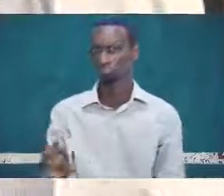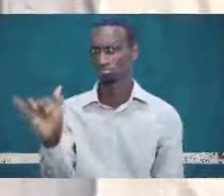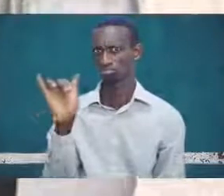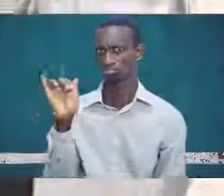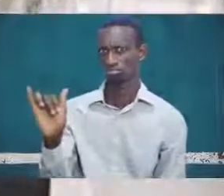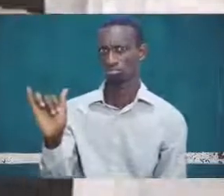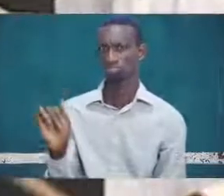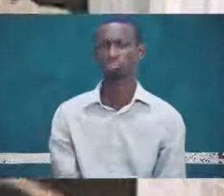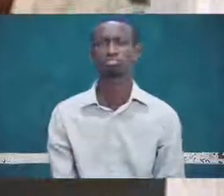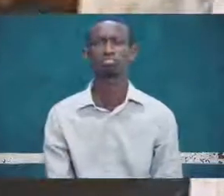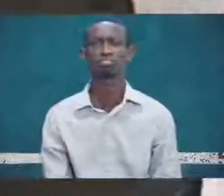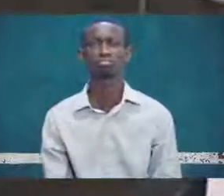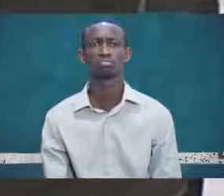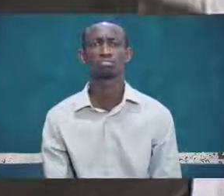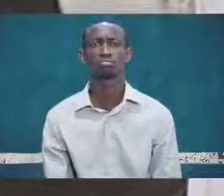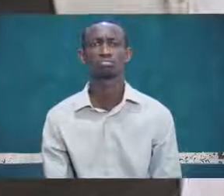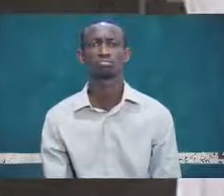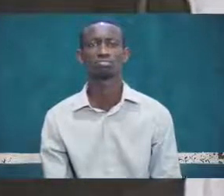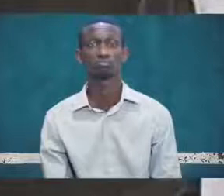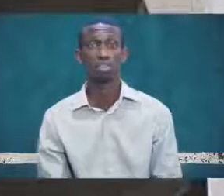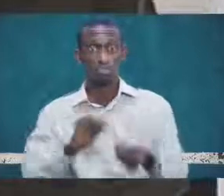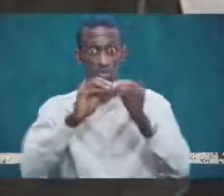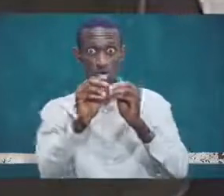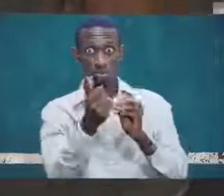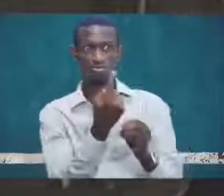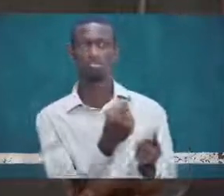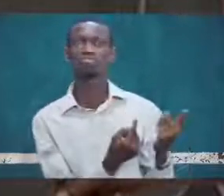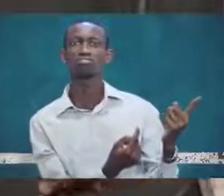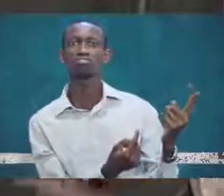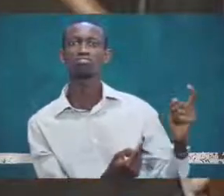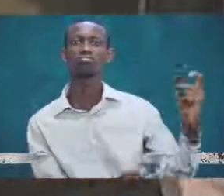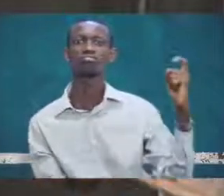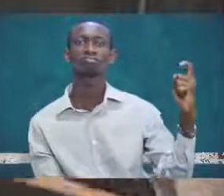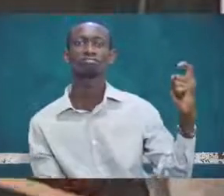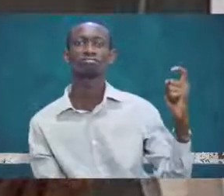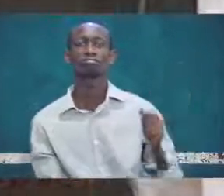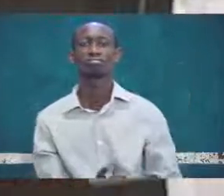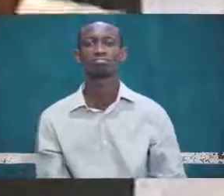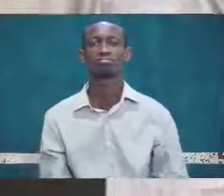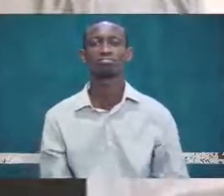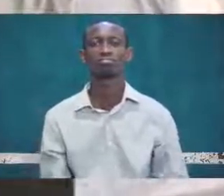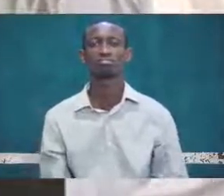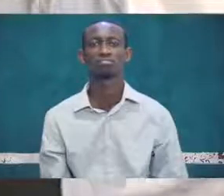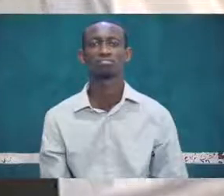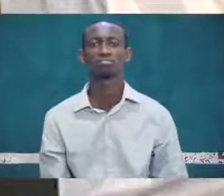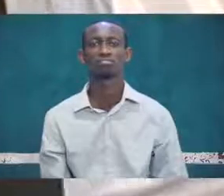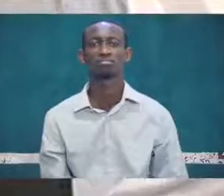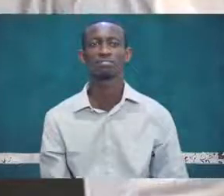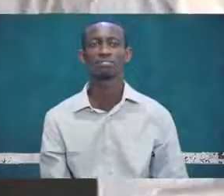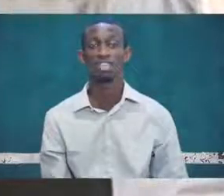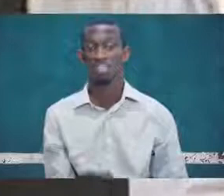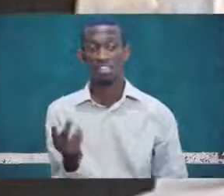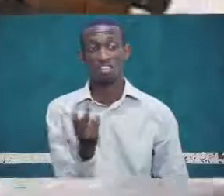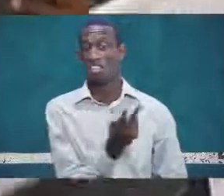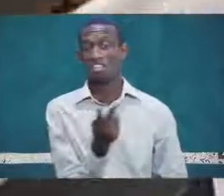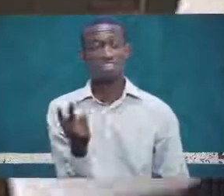and another amount is, for example, x. However, there is a need of knowing